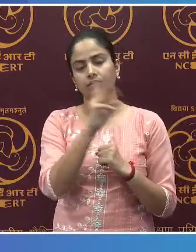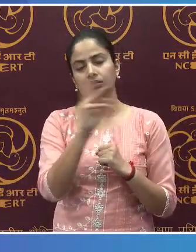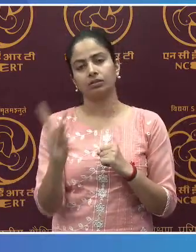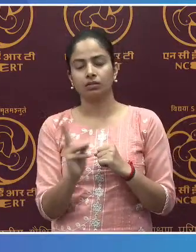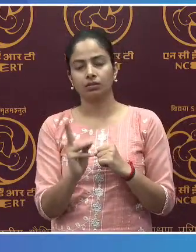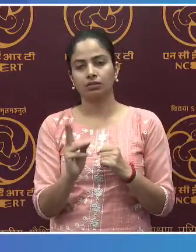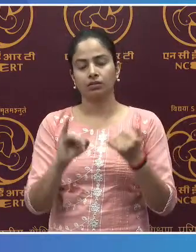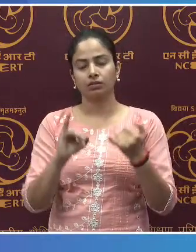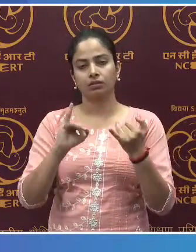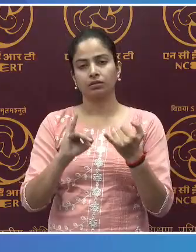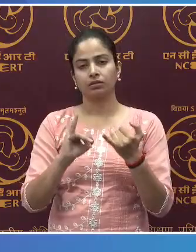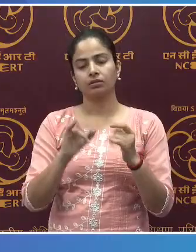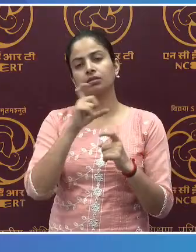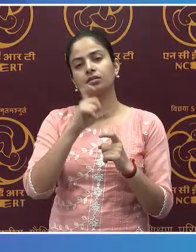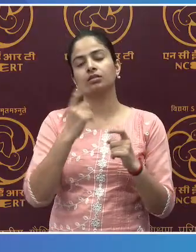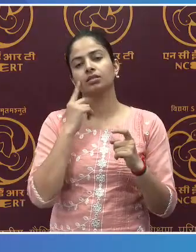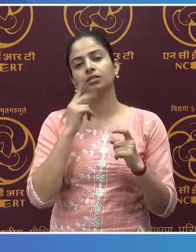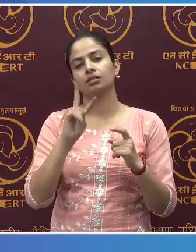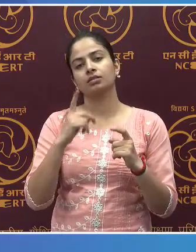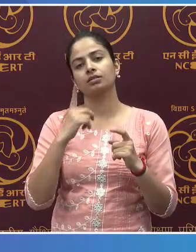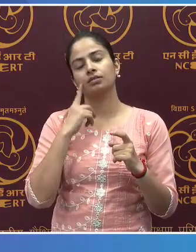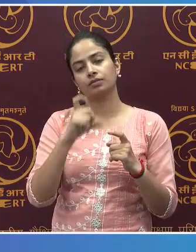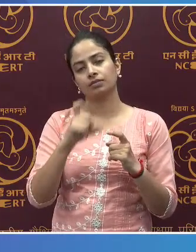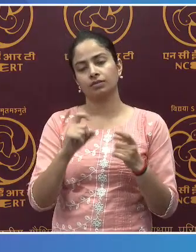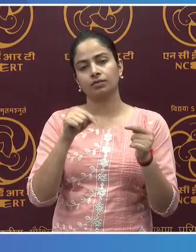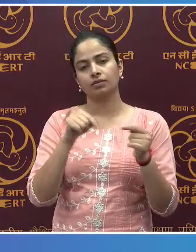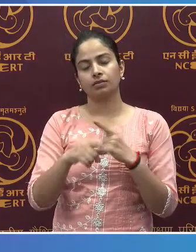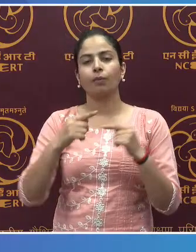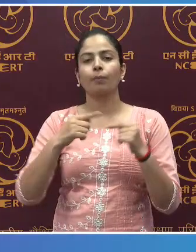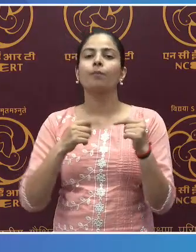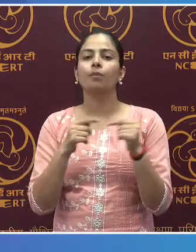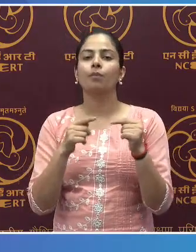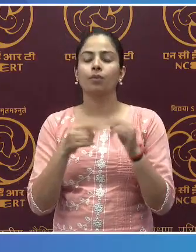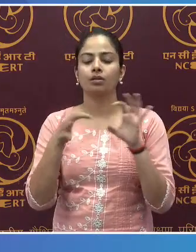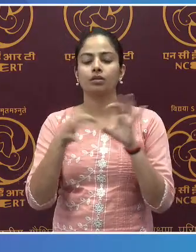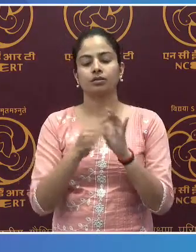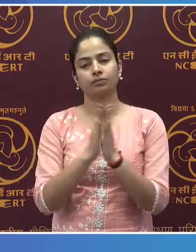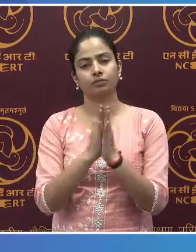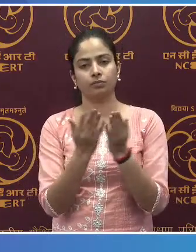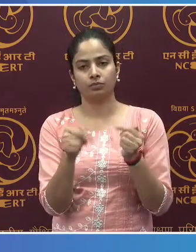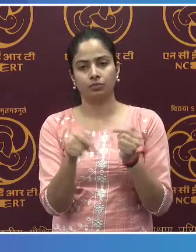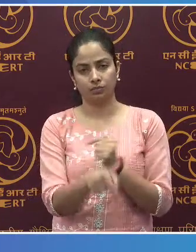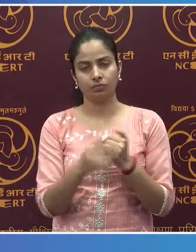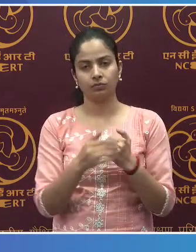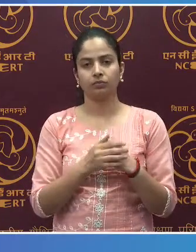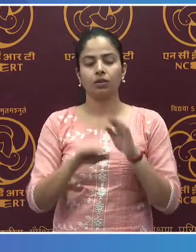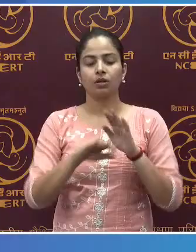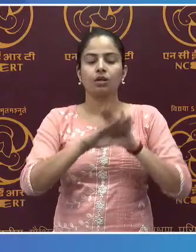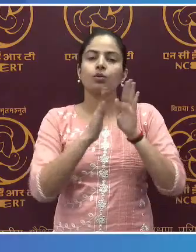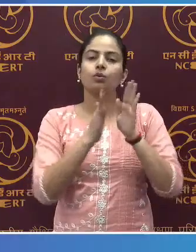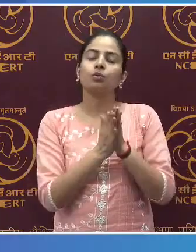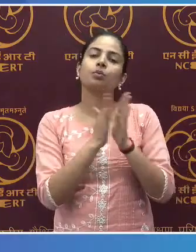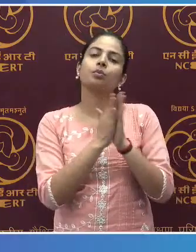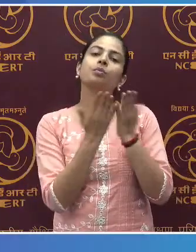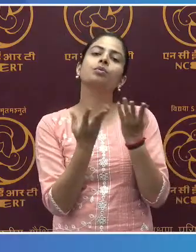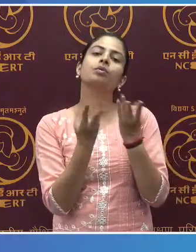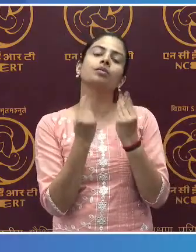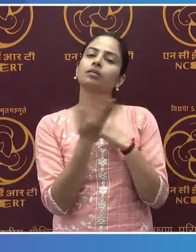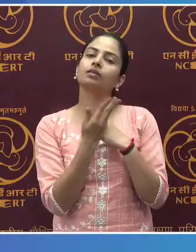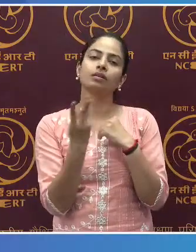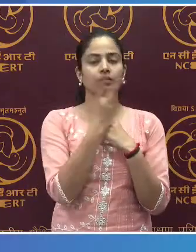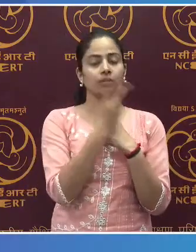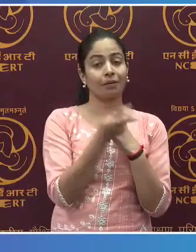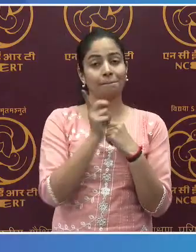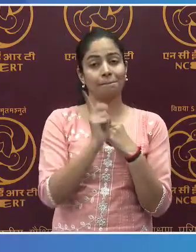the social and political life, that is for the political science. In order to deal the social sciences, there were 3 different books, you can see.